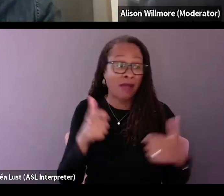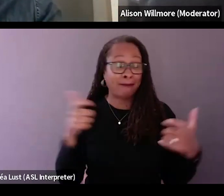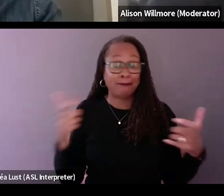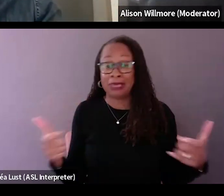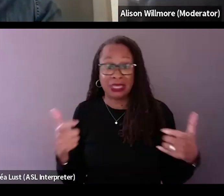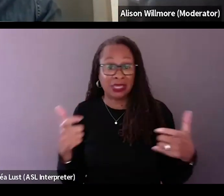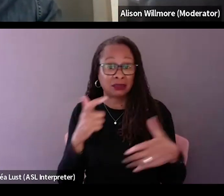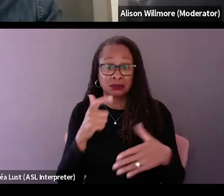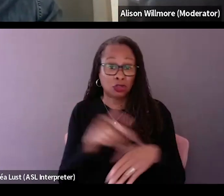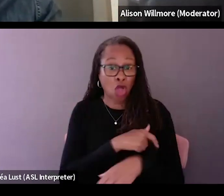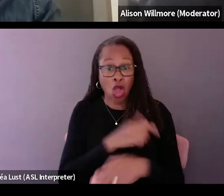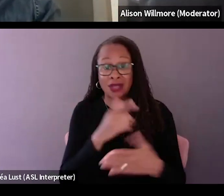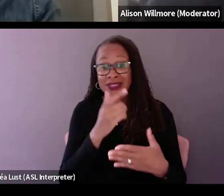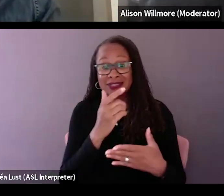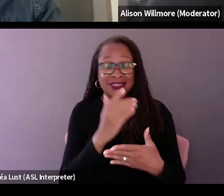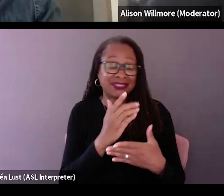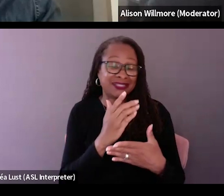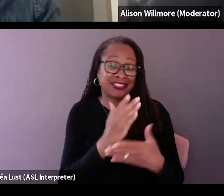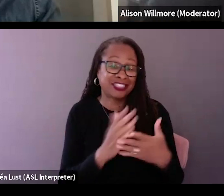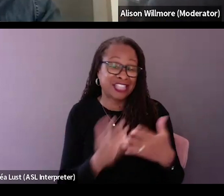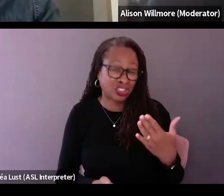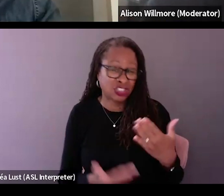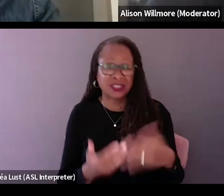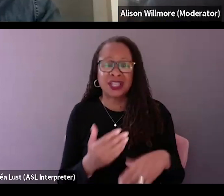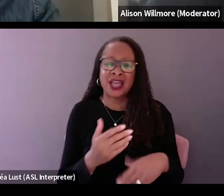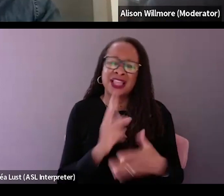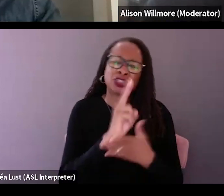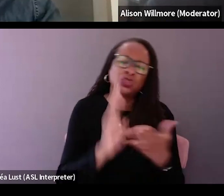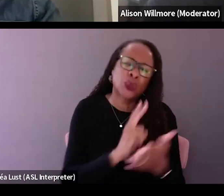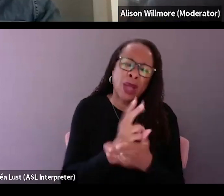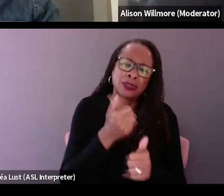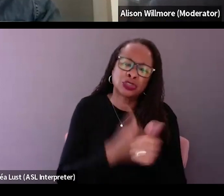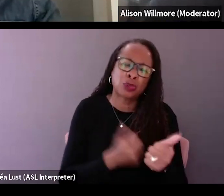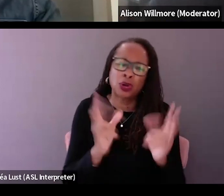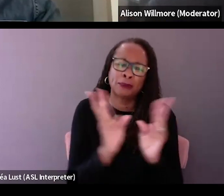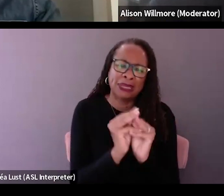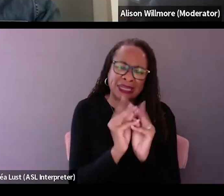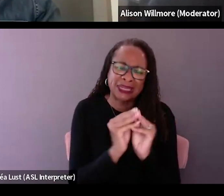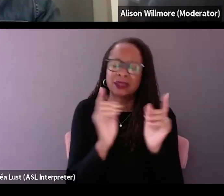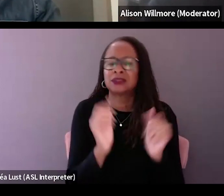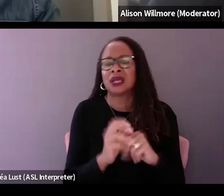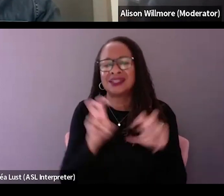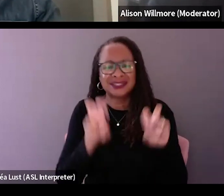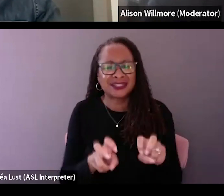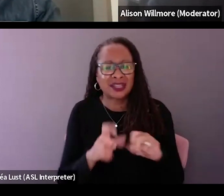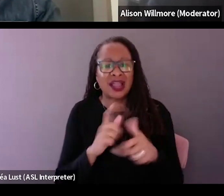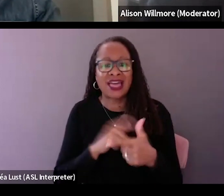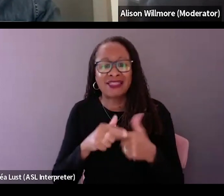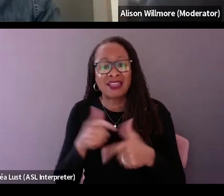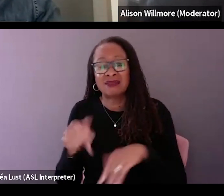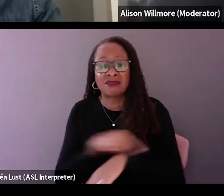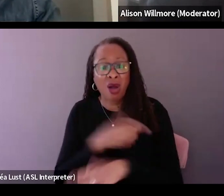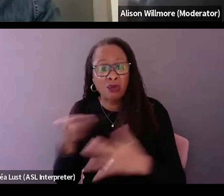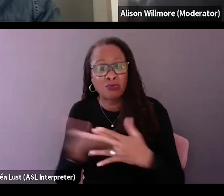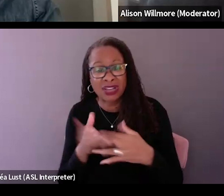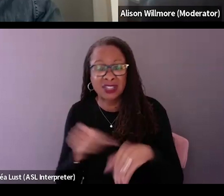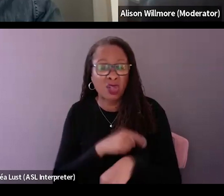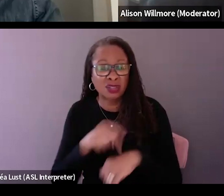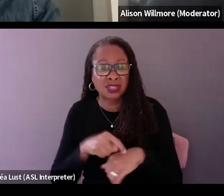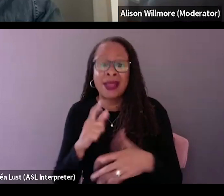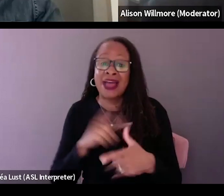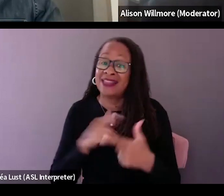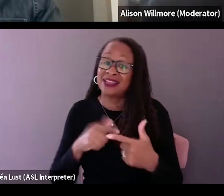2 hours there. And then long breaks. And sometimes we would end for the day. Like often it would just be like, I feel like she's had